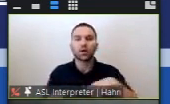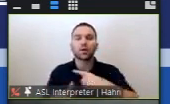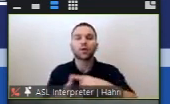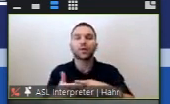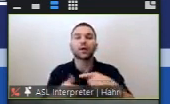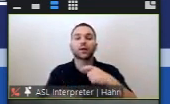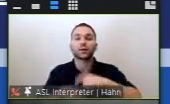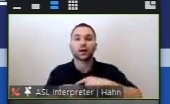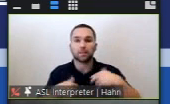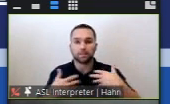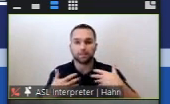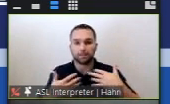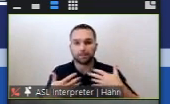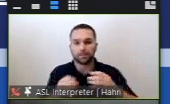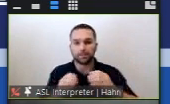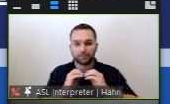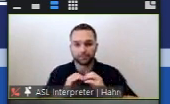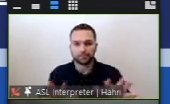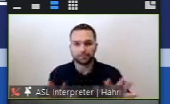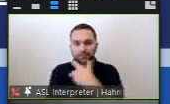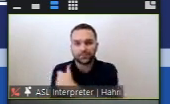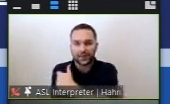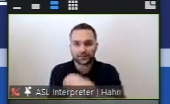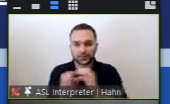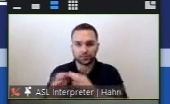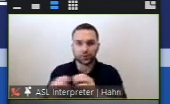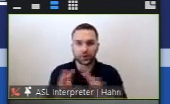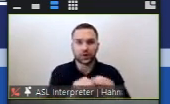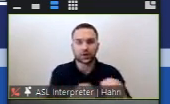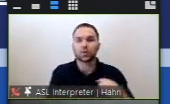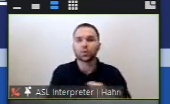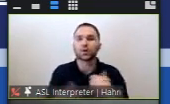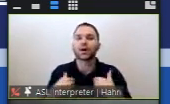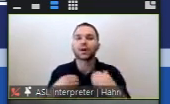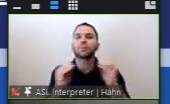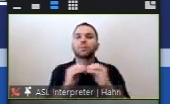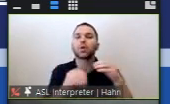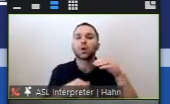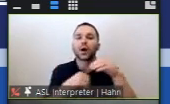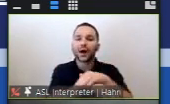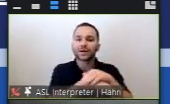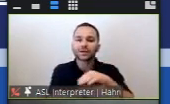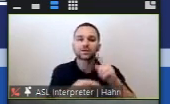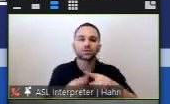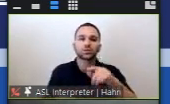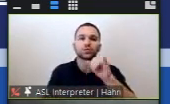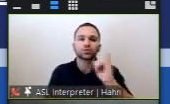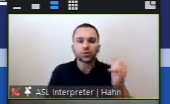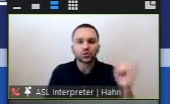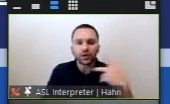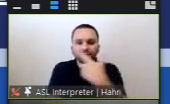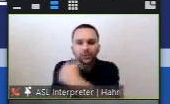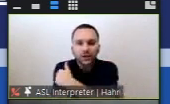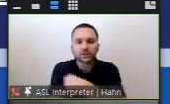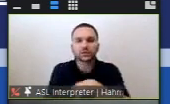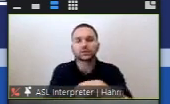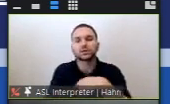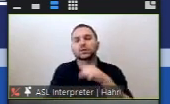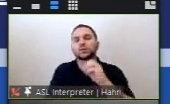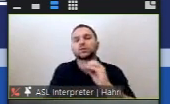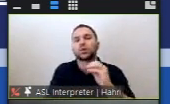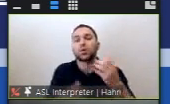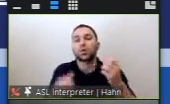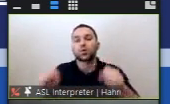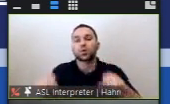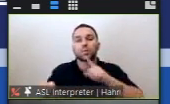vaccine rollout proceeded, we had increased access to the Janssen or Johnson & Johnson vaccine. So it could be that that vaccine